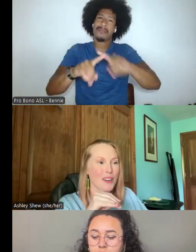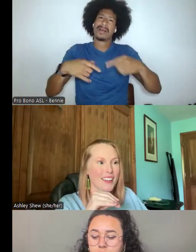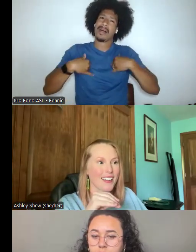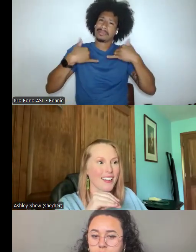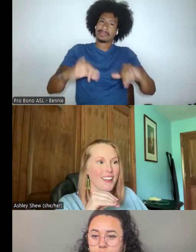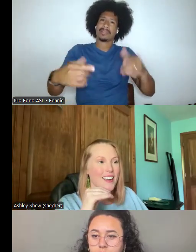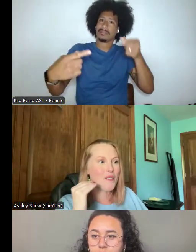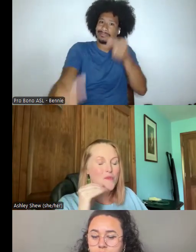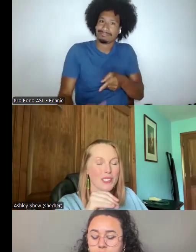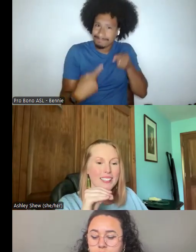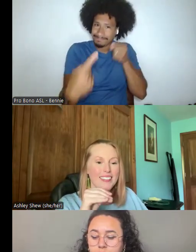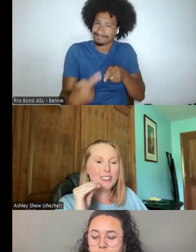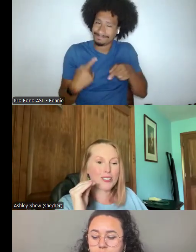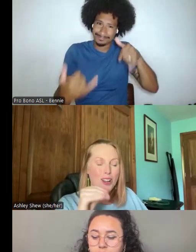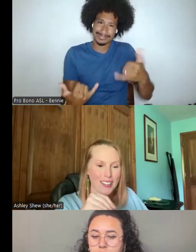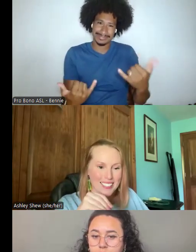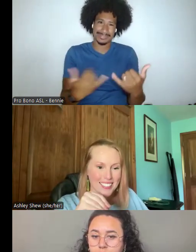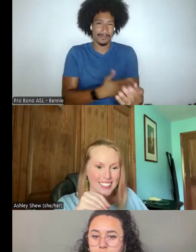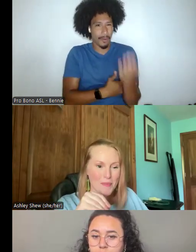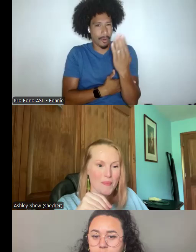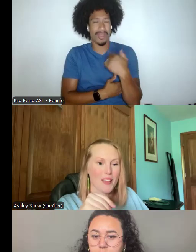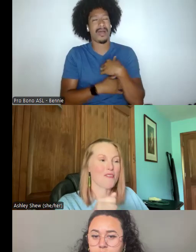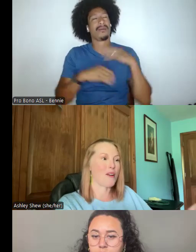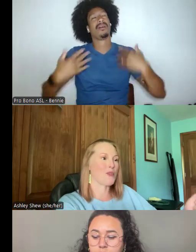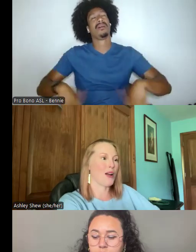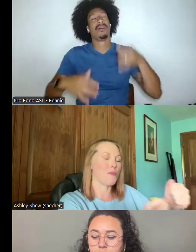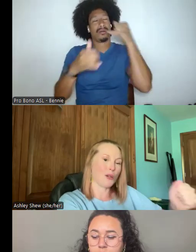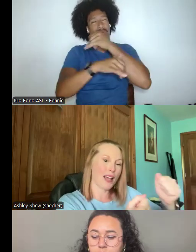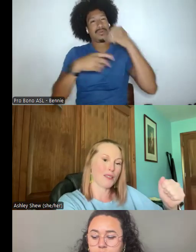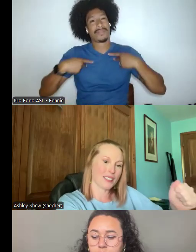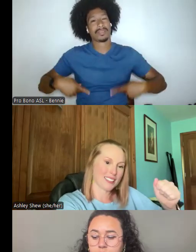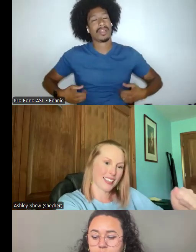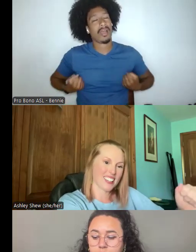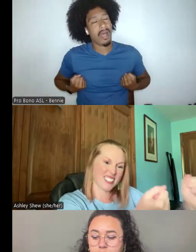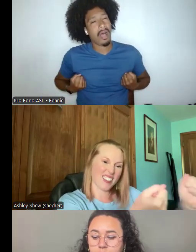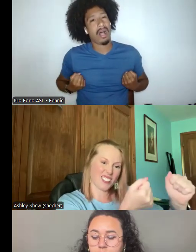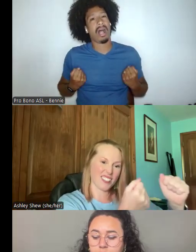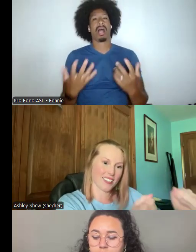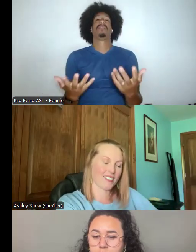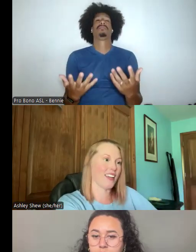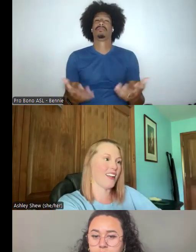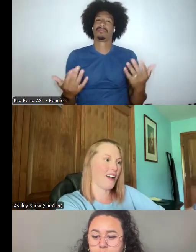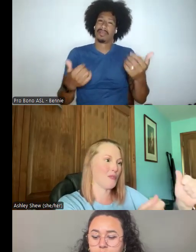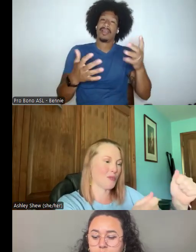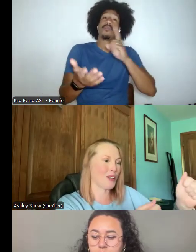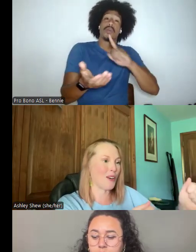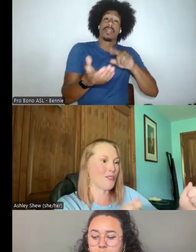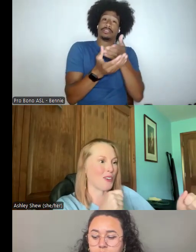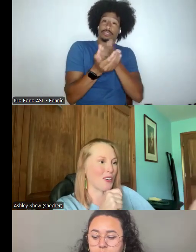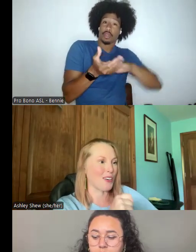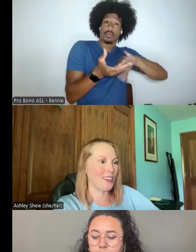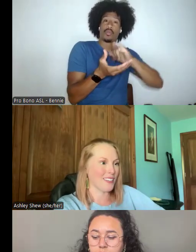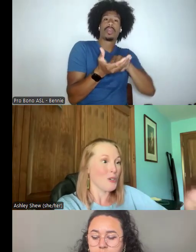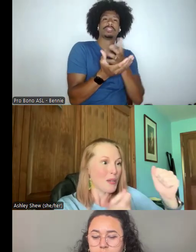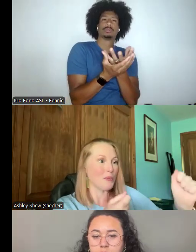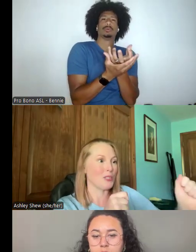this morning, and I am physically exhausted from trying to pull out this, like it's suctioned in, right? It was really hard